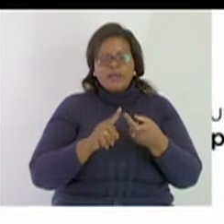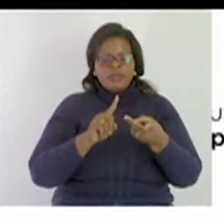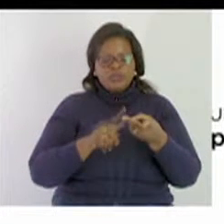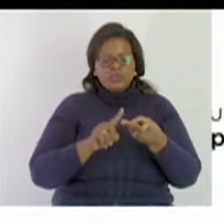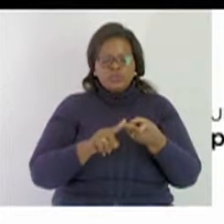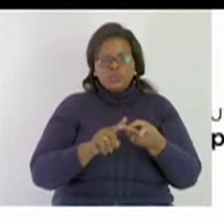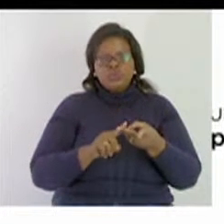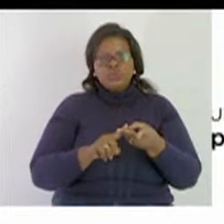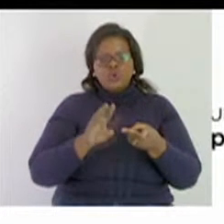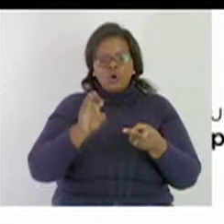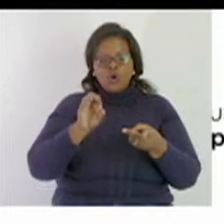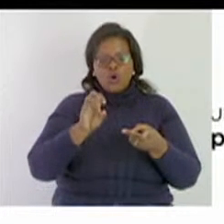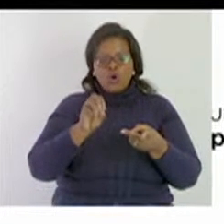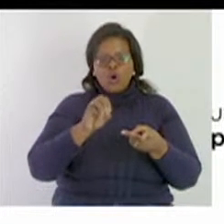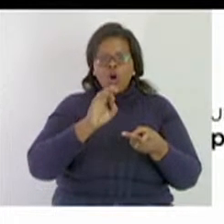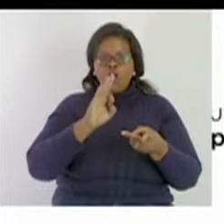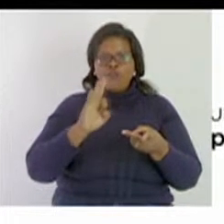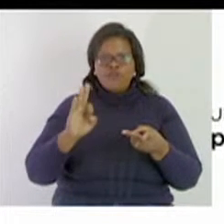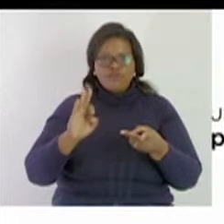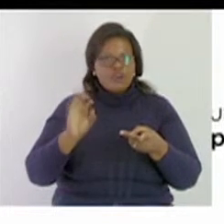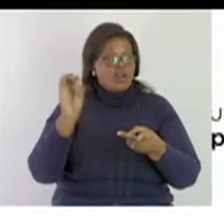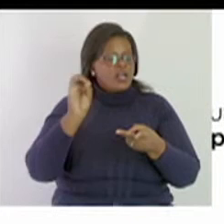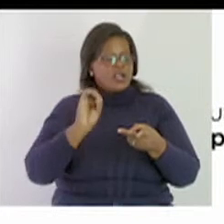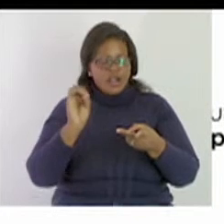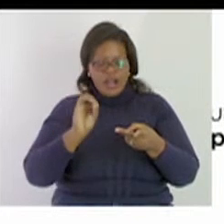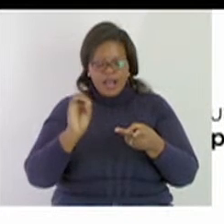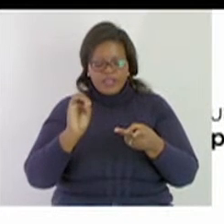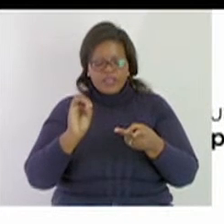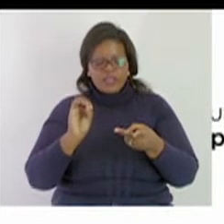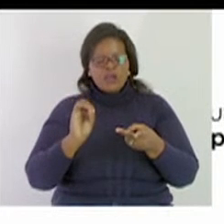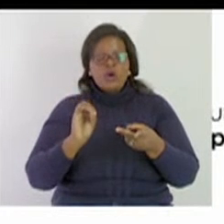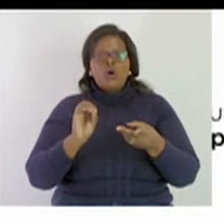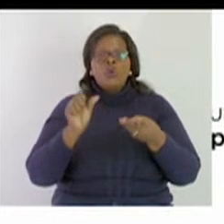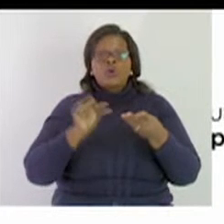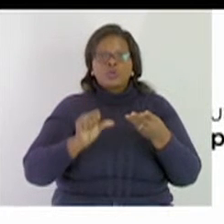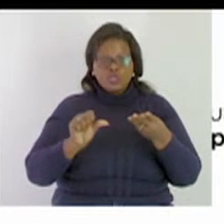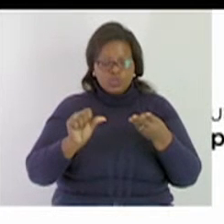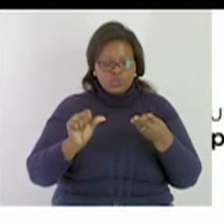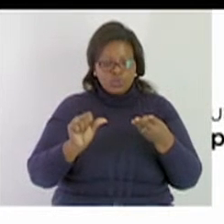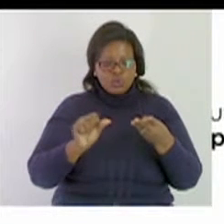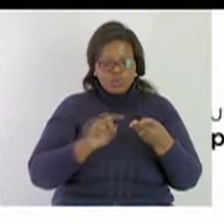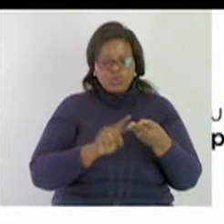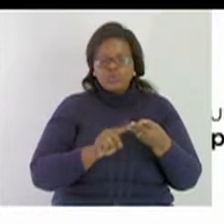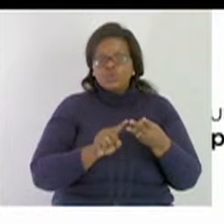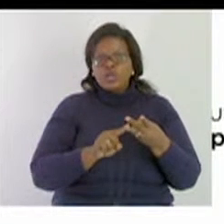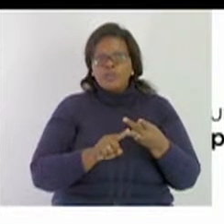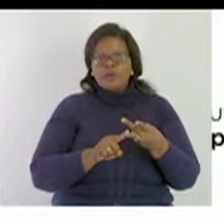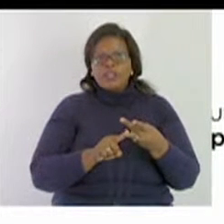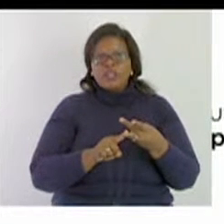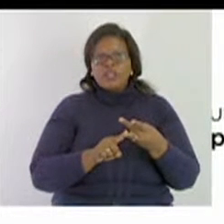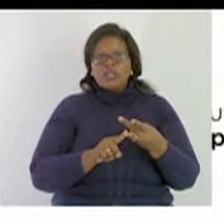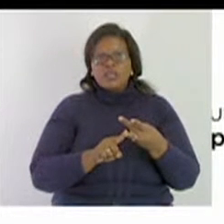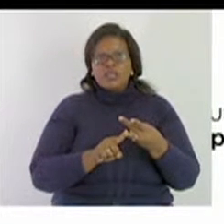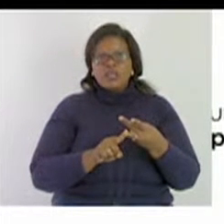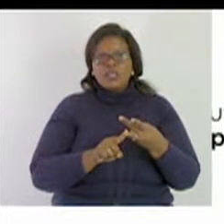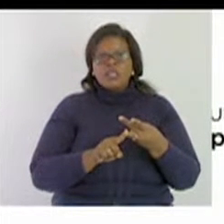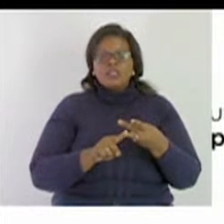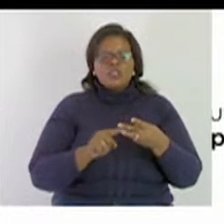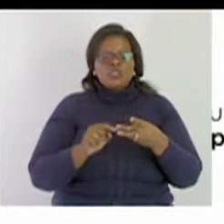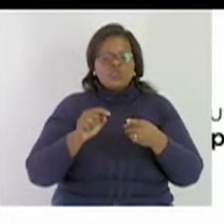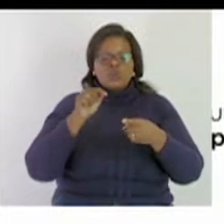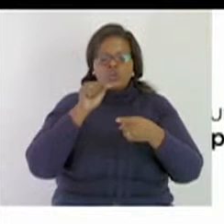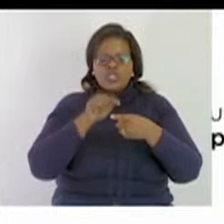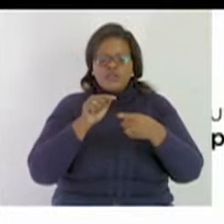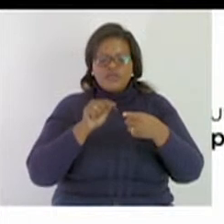there is no of in that operation, so we continue, and so it will be division